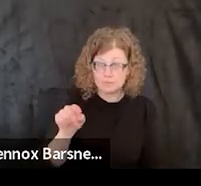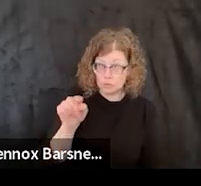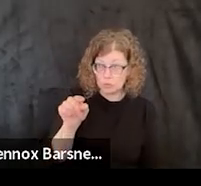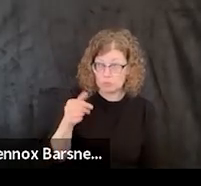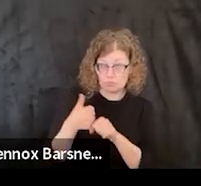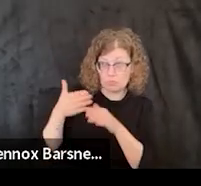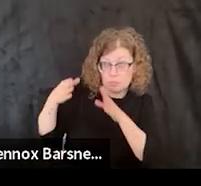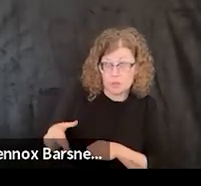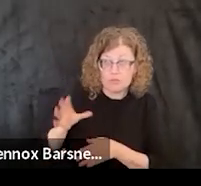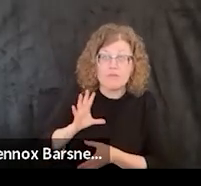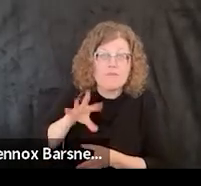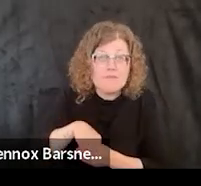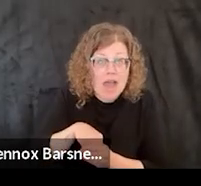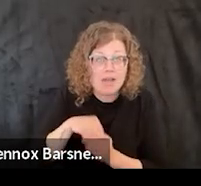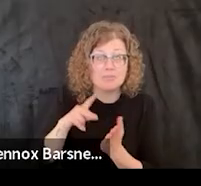stage,